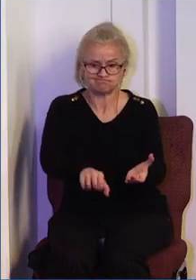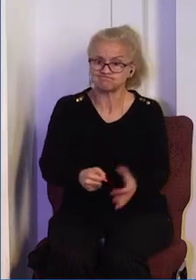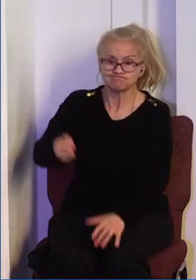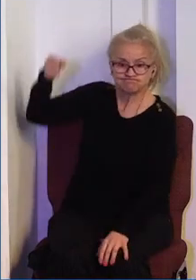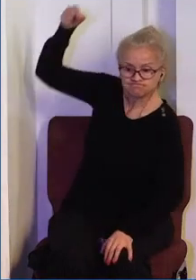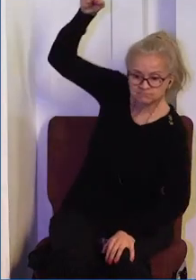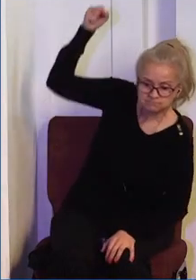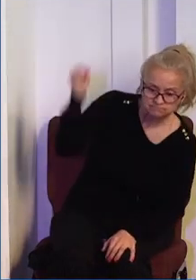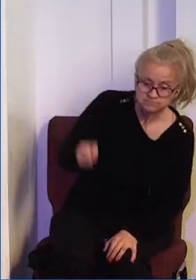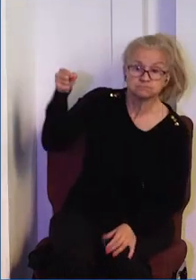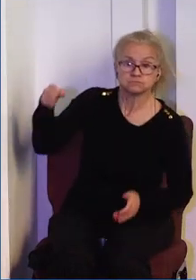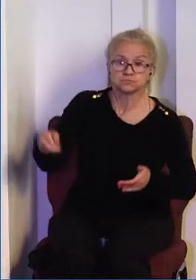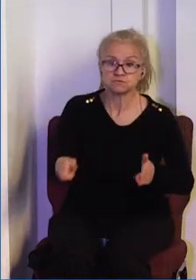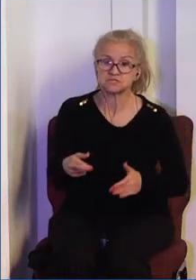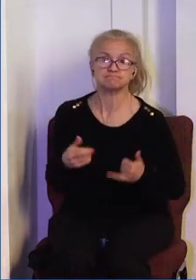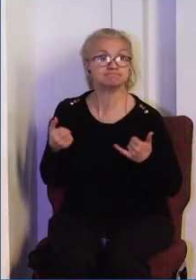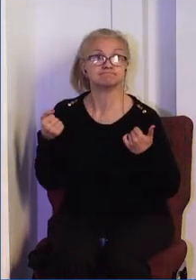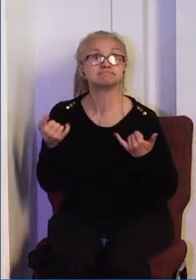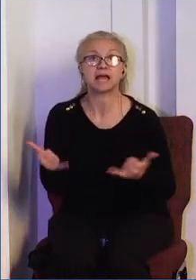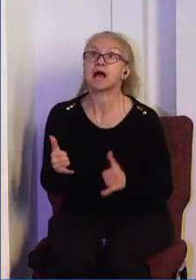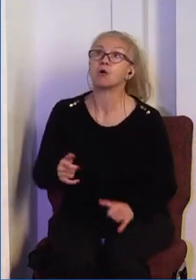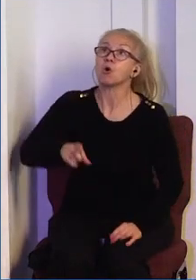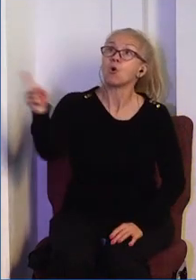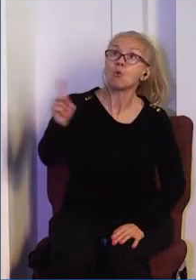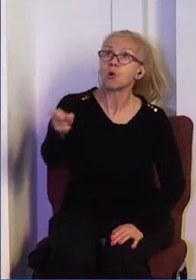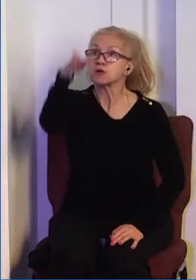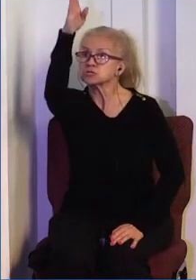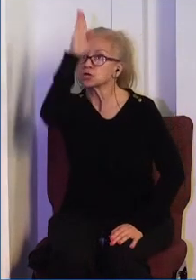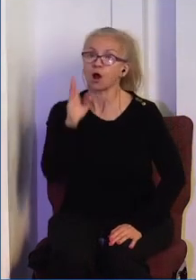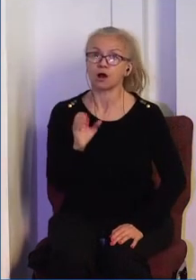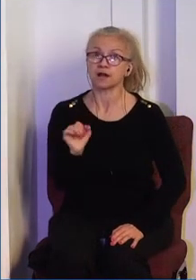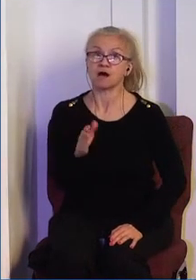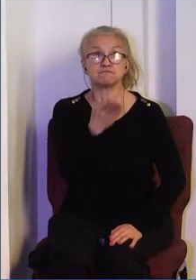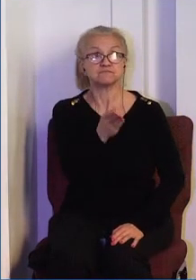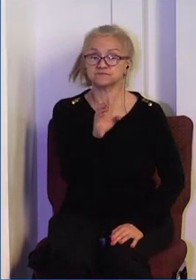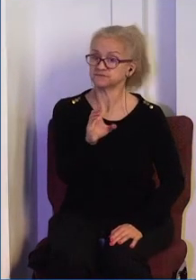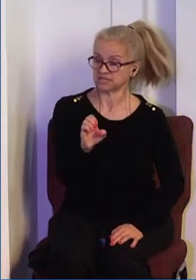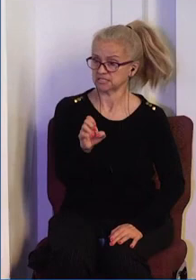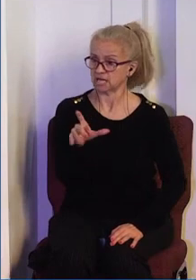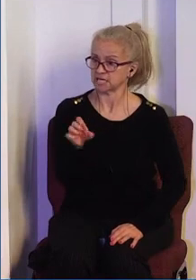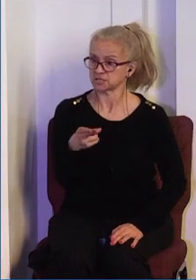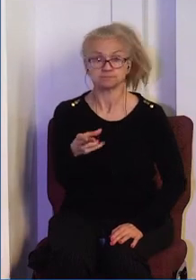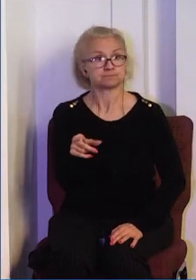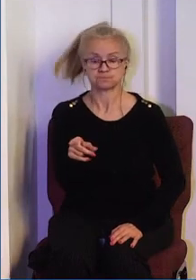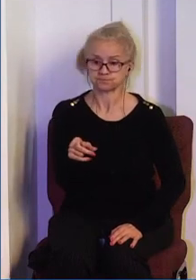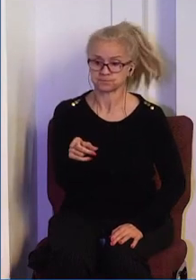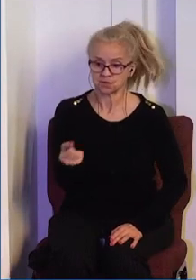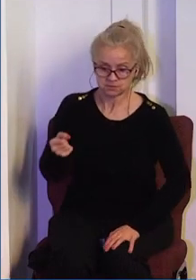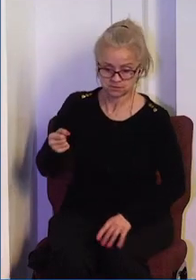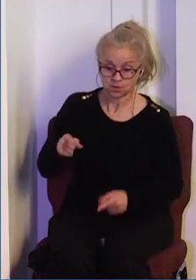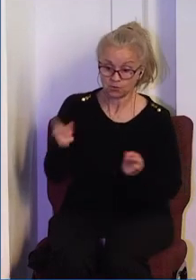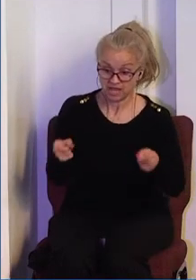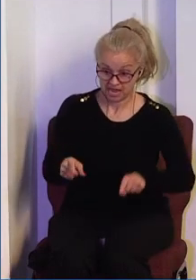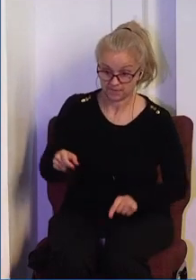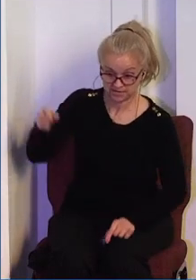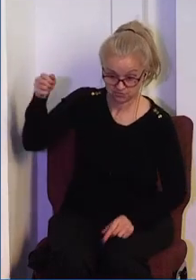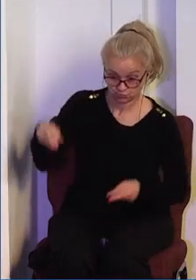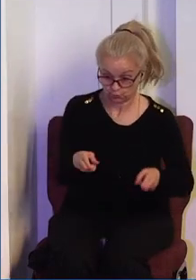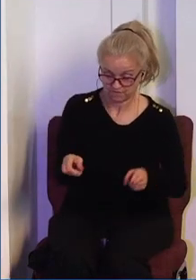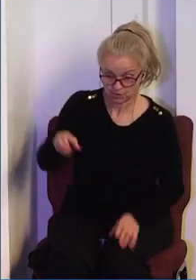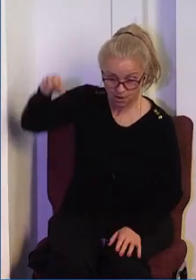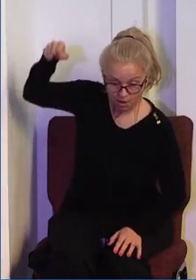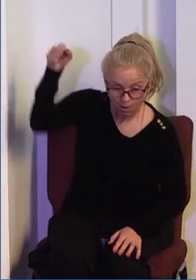it, saying, "Now, where is God of Elijah?" When he struck the